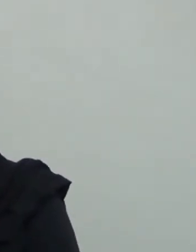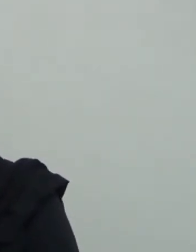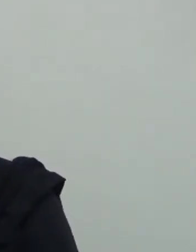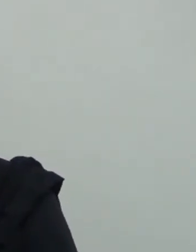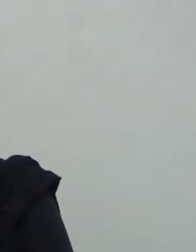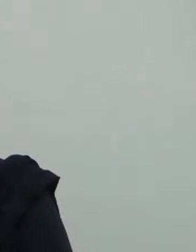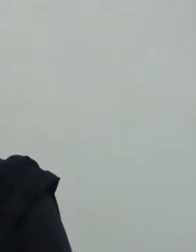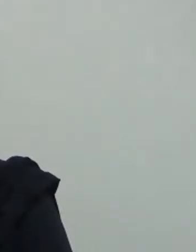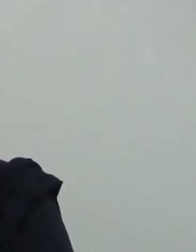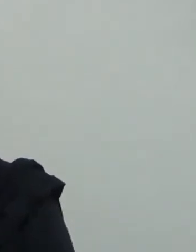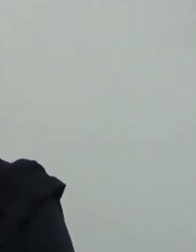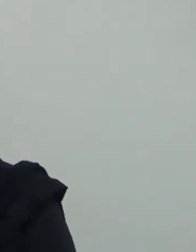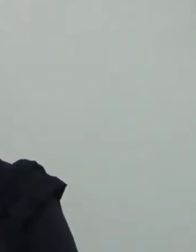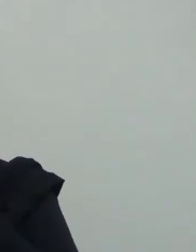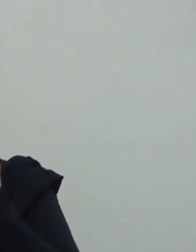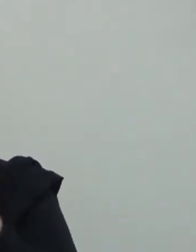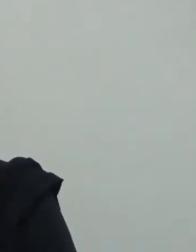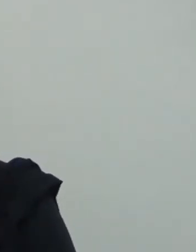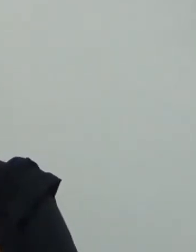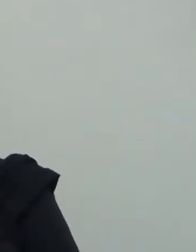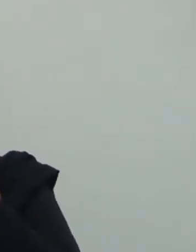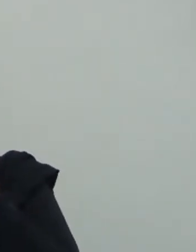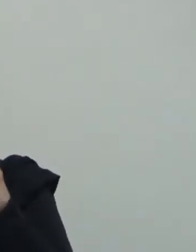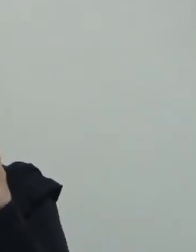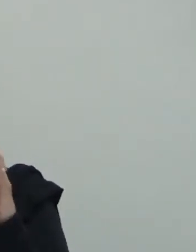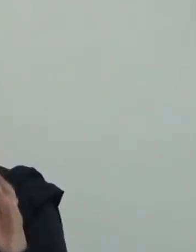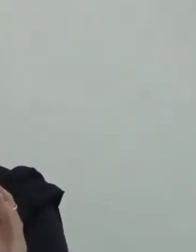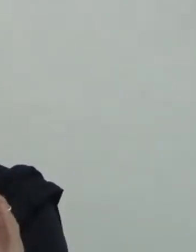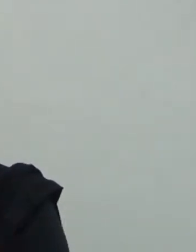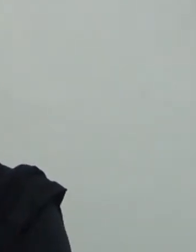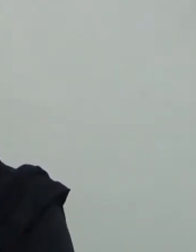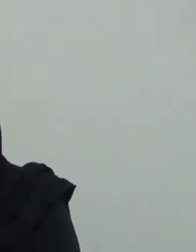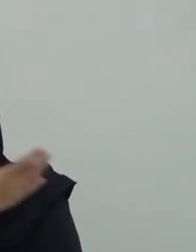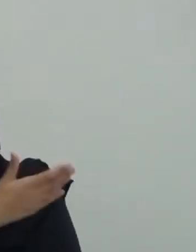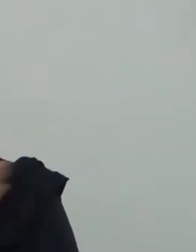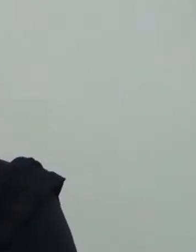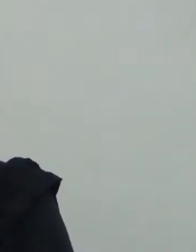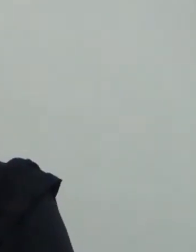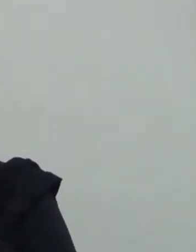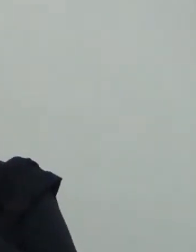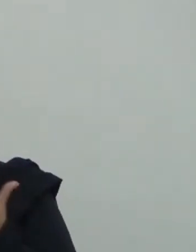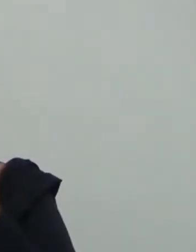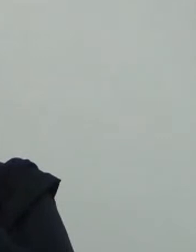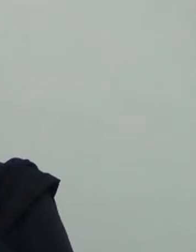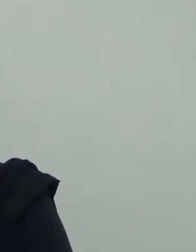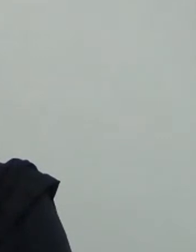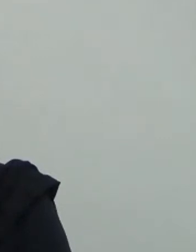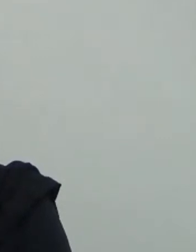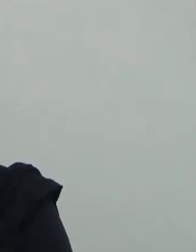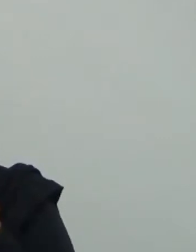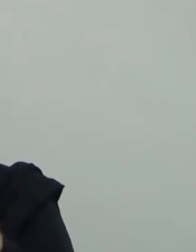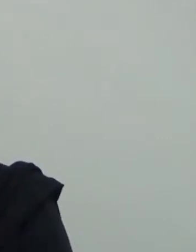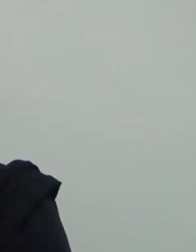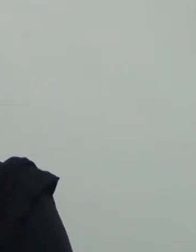Therefore, it is so important for us, every single member of the community, from the age of